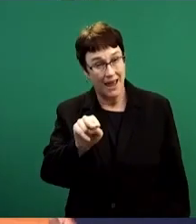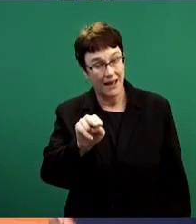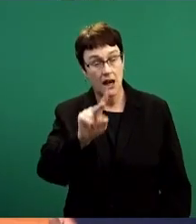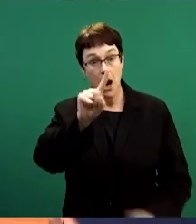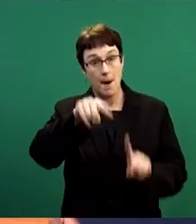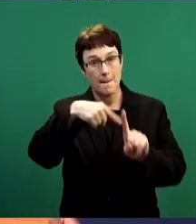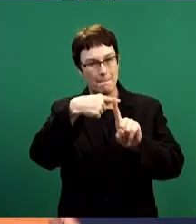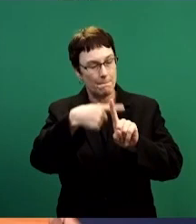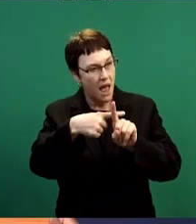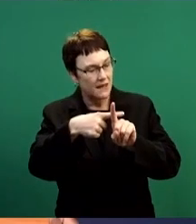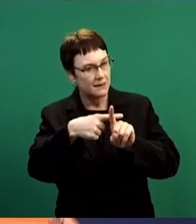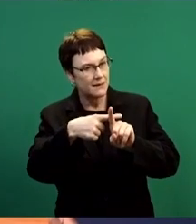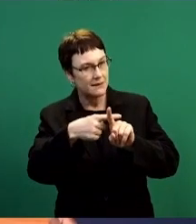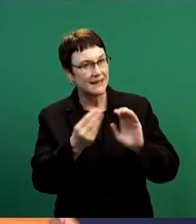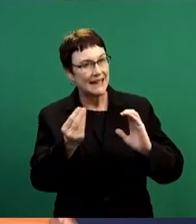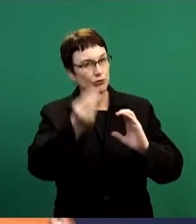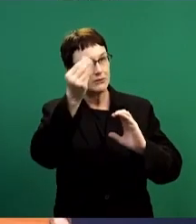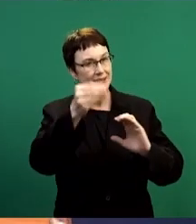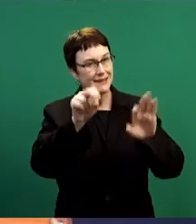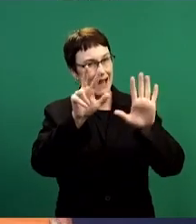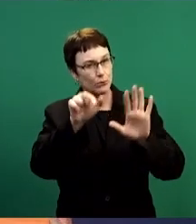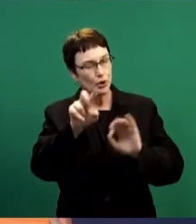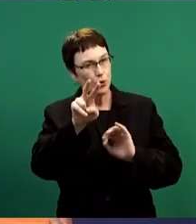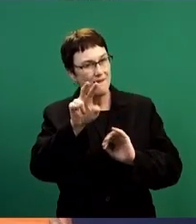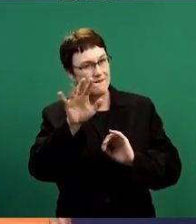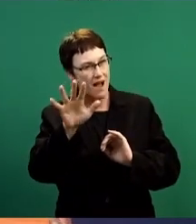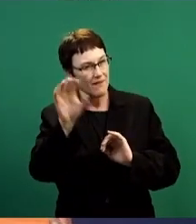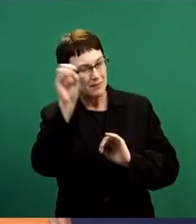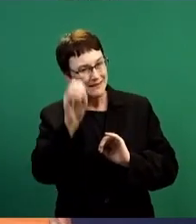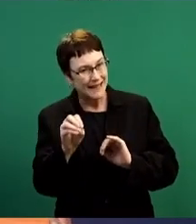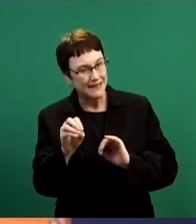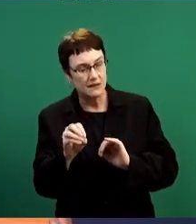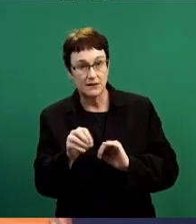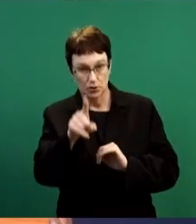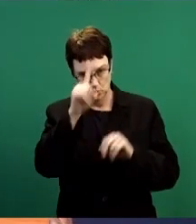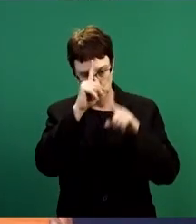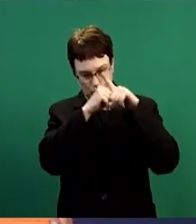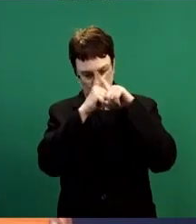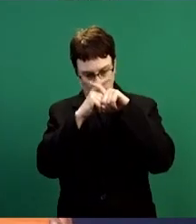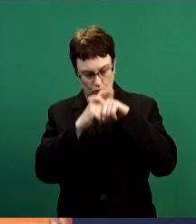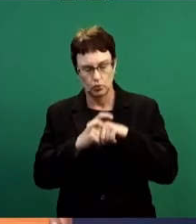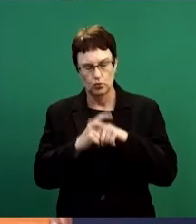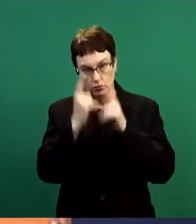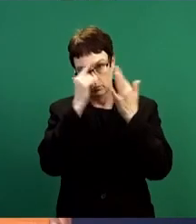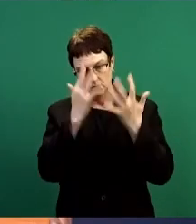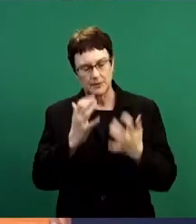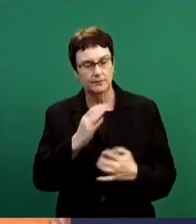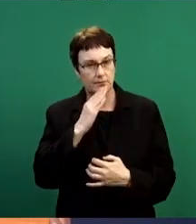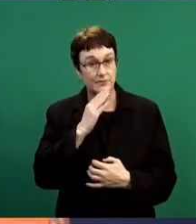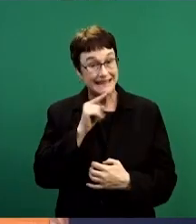of 8.25%. Do the arithmetic. That is how much we would